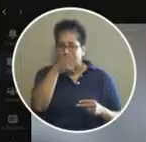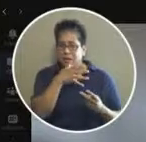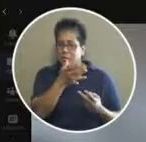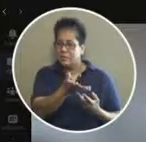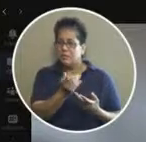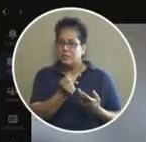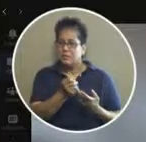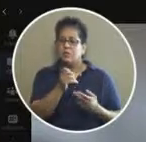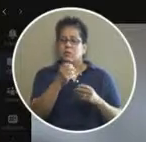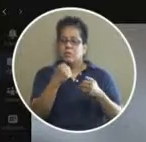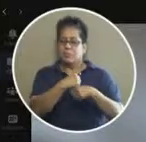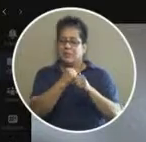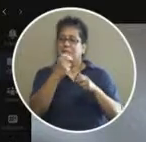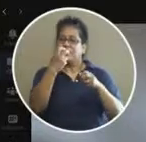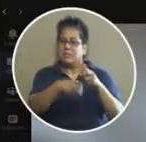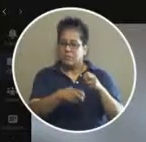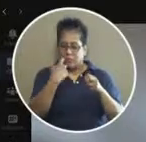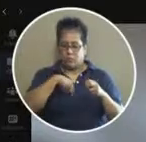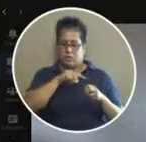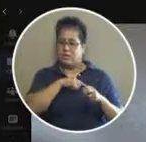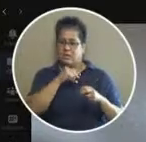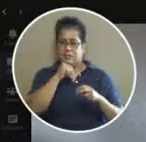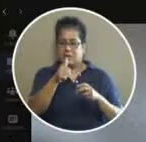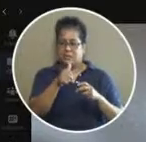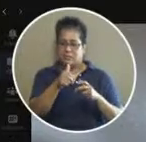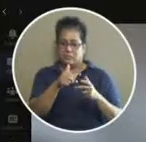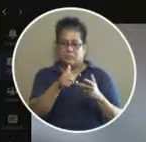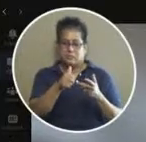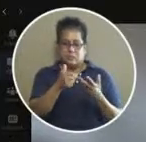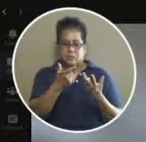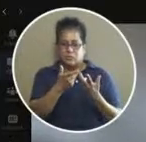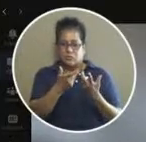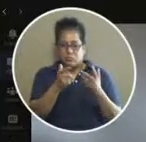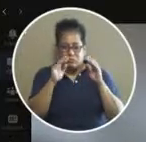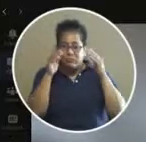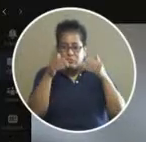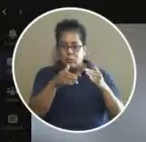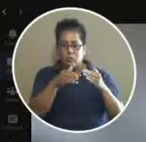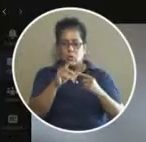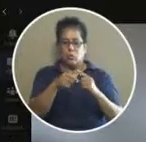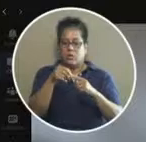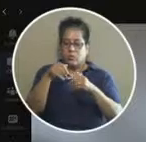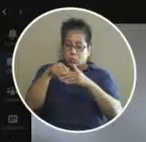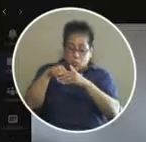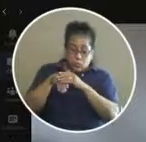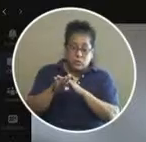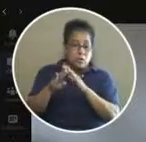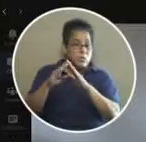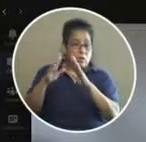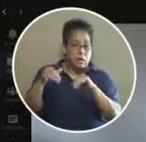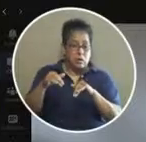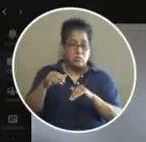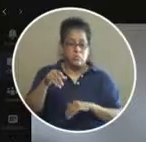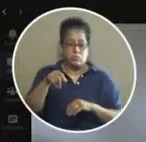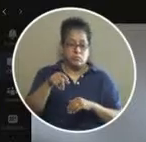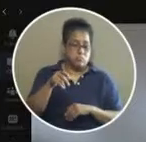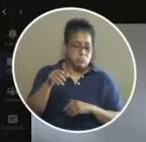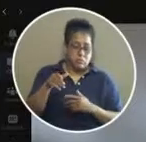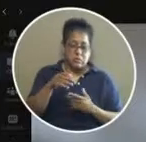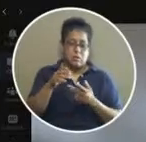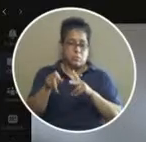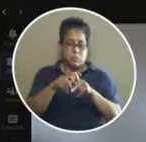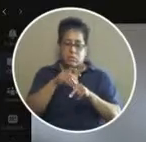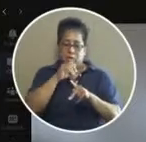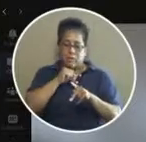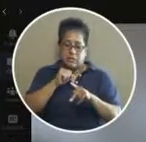really difficult for us not to address the idea that when you go into a household where you've got people that are above the